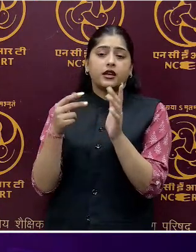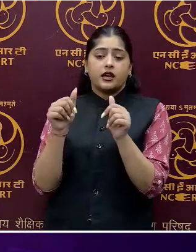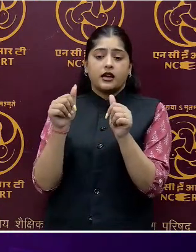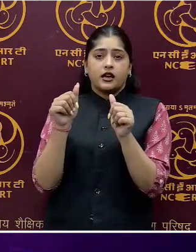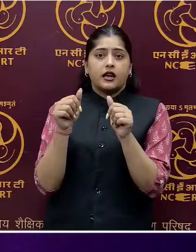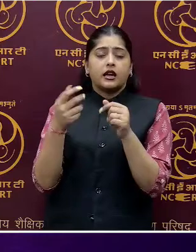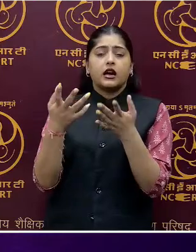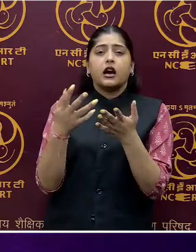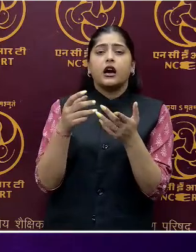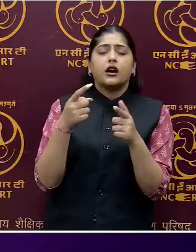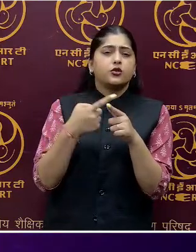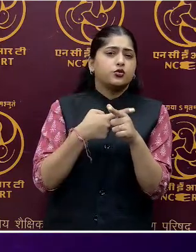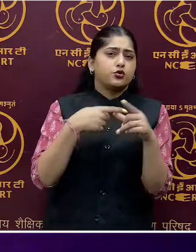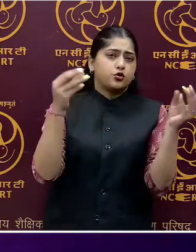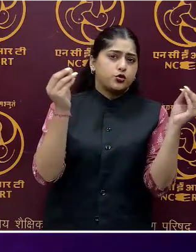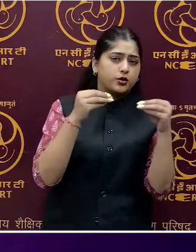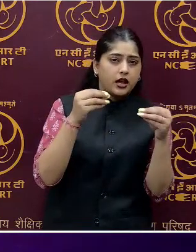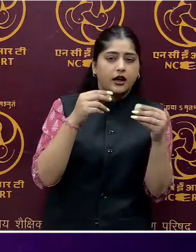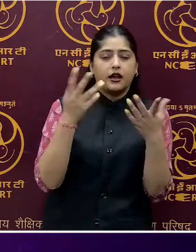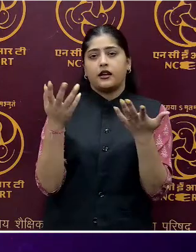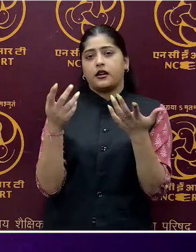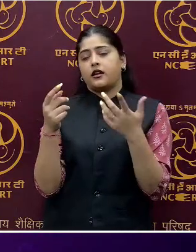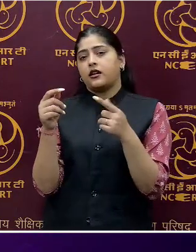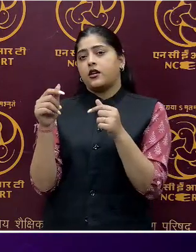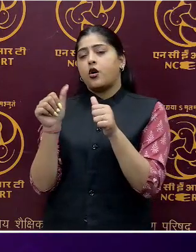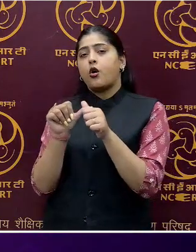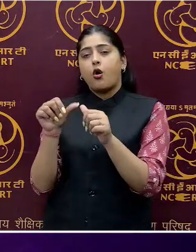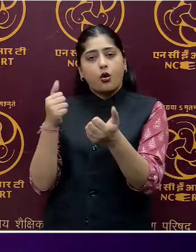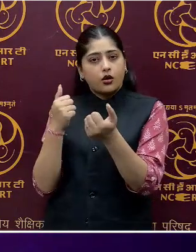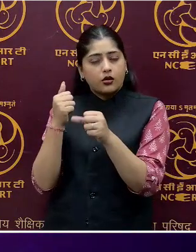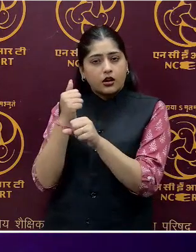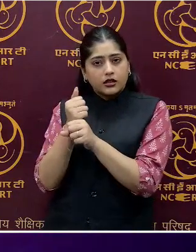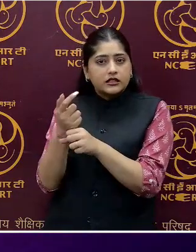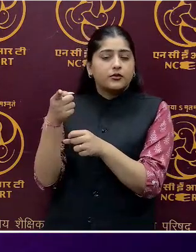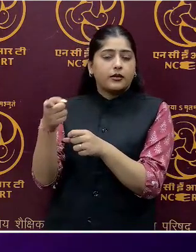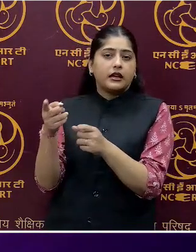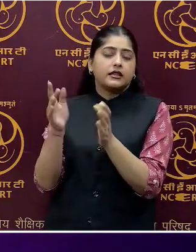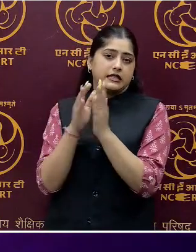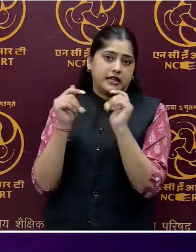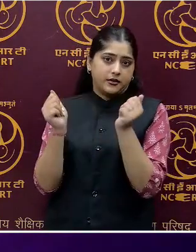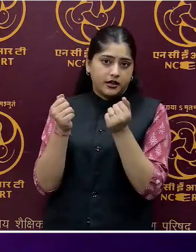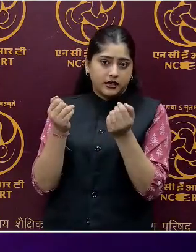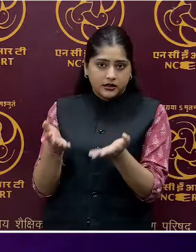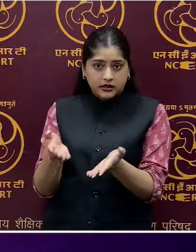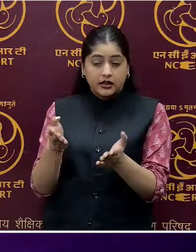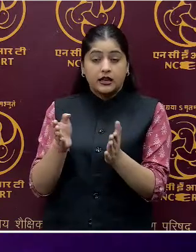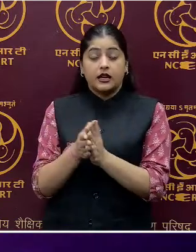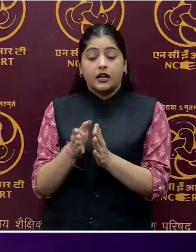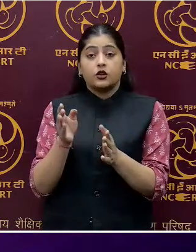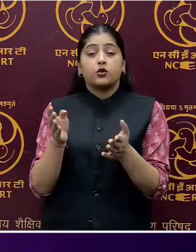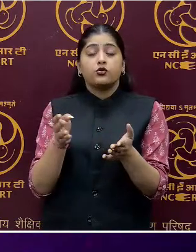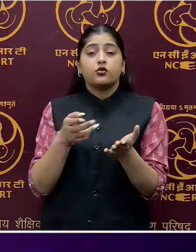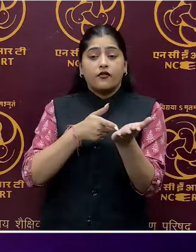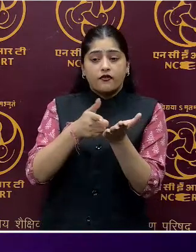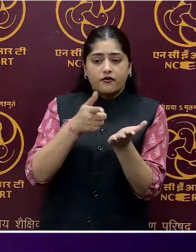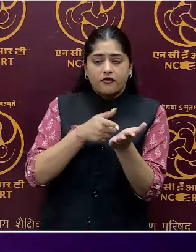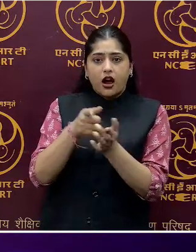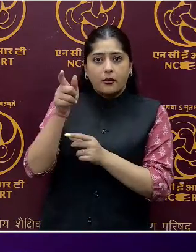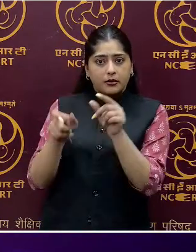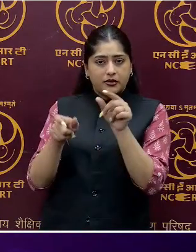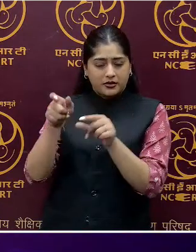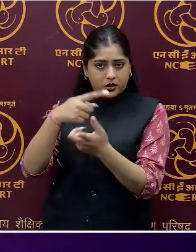July, August, in between the July, August. People worship the river Kaveri. Farmers pray for a good